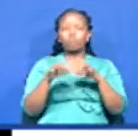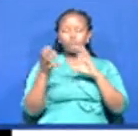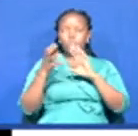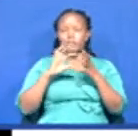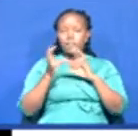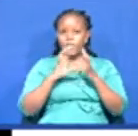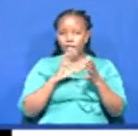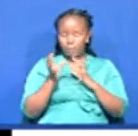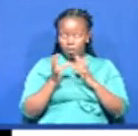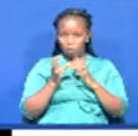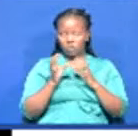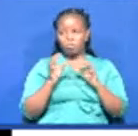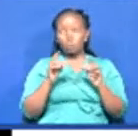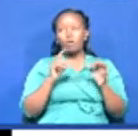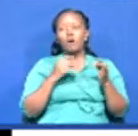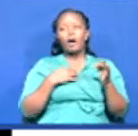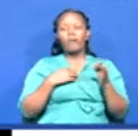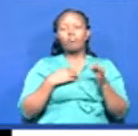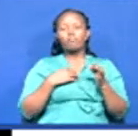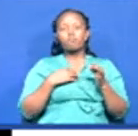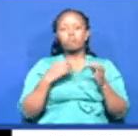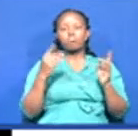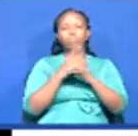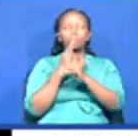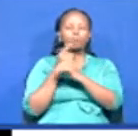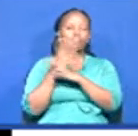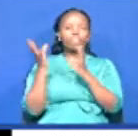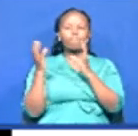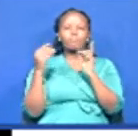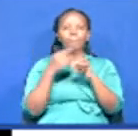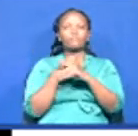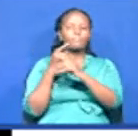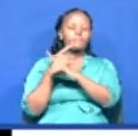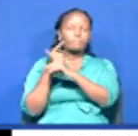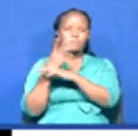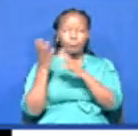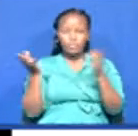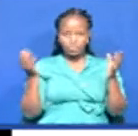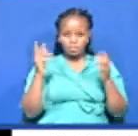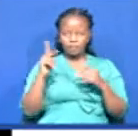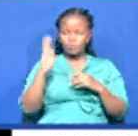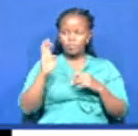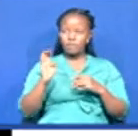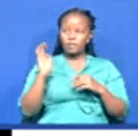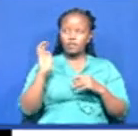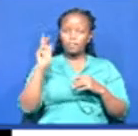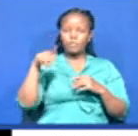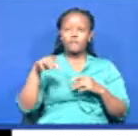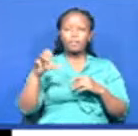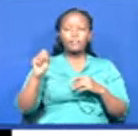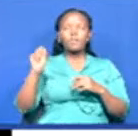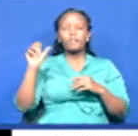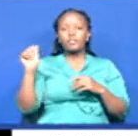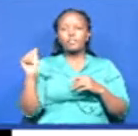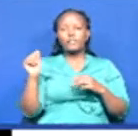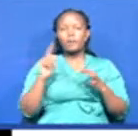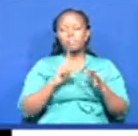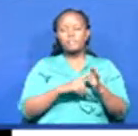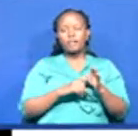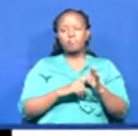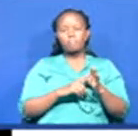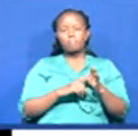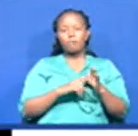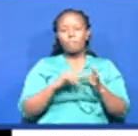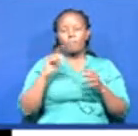here. We have Sea Traders Association. KEPSA is here. Kenya National Chamber of Commerce